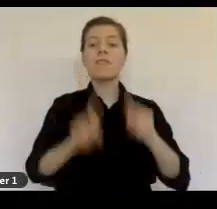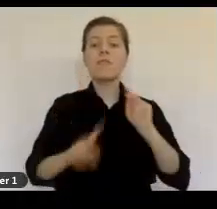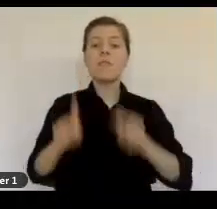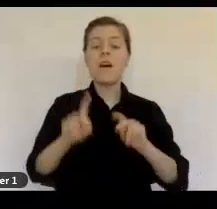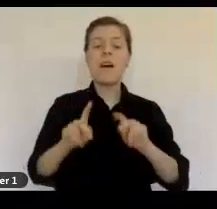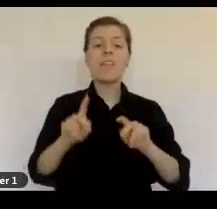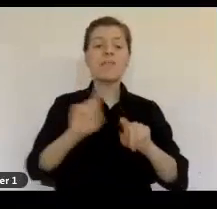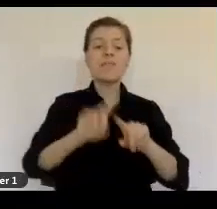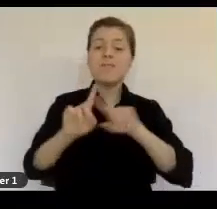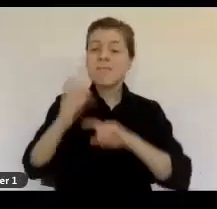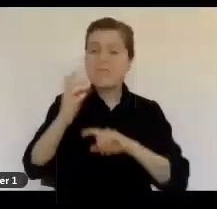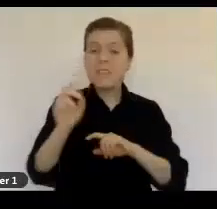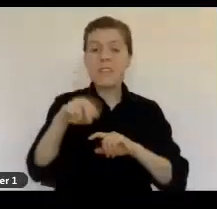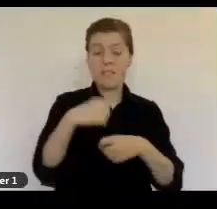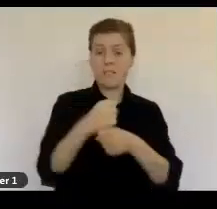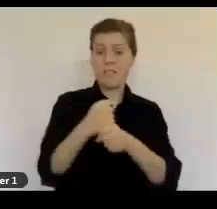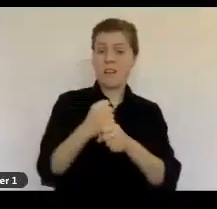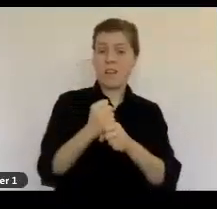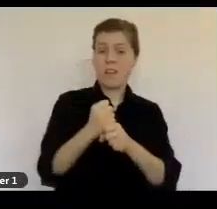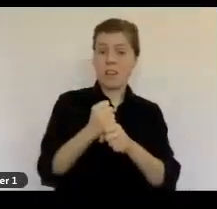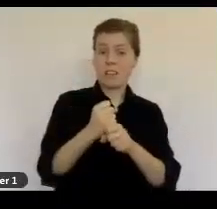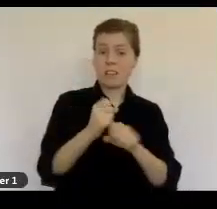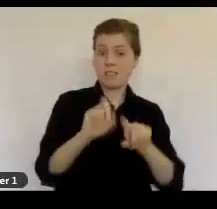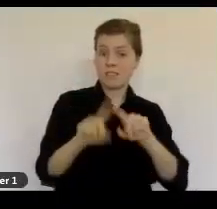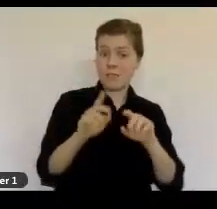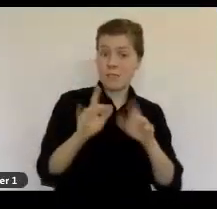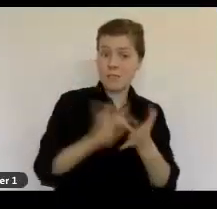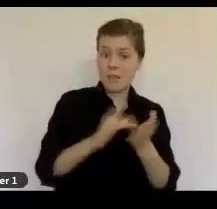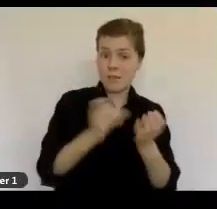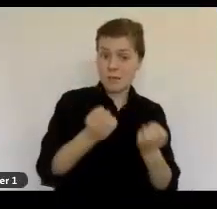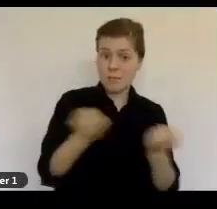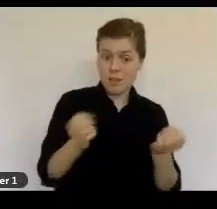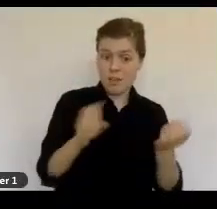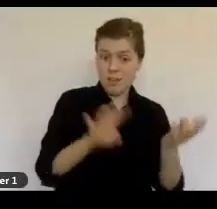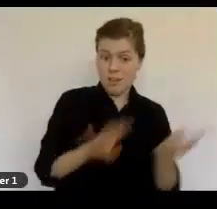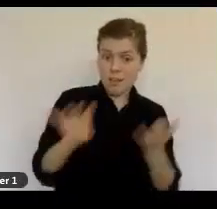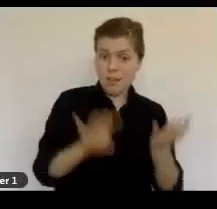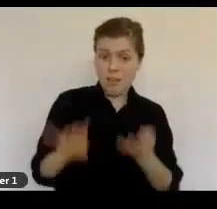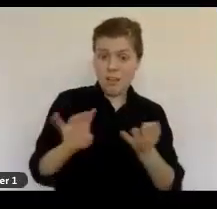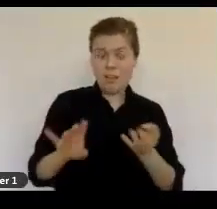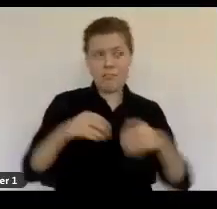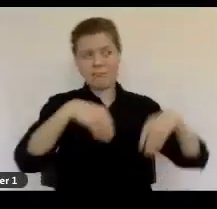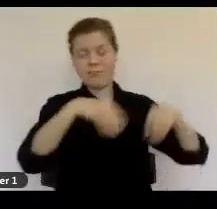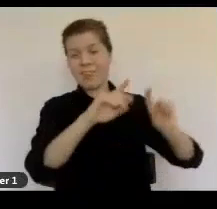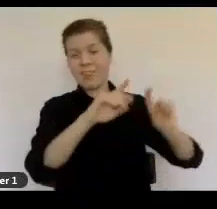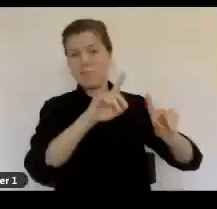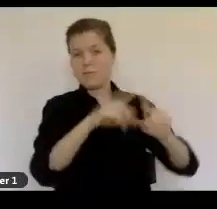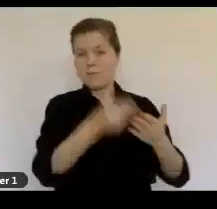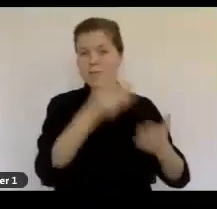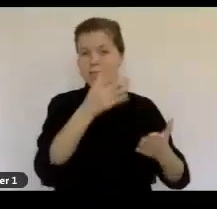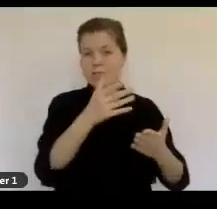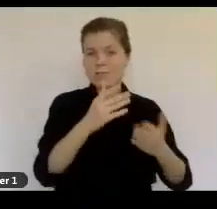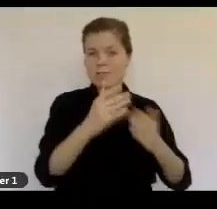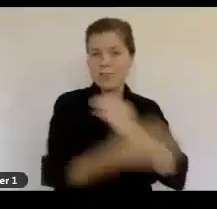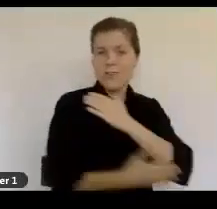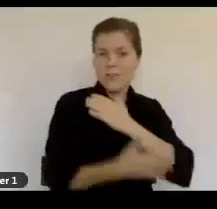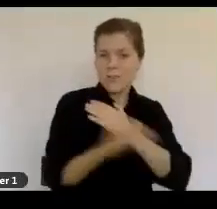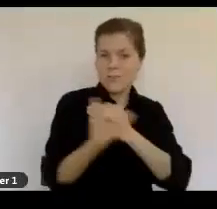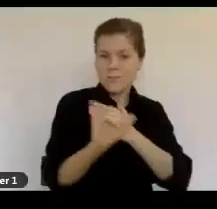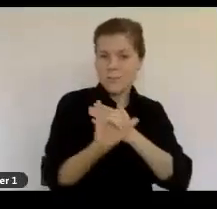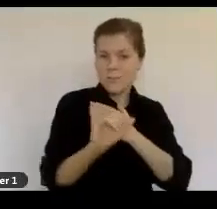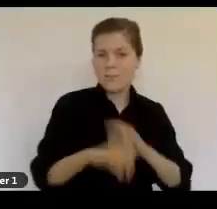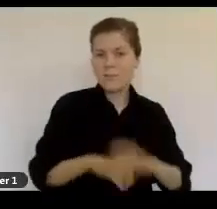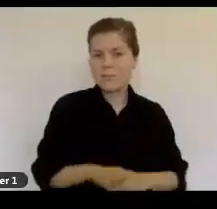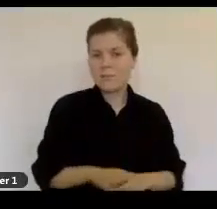win. And I treat this situation as a test of our global solidarity, and we need it. Because from